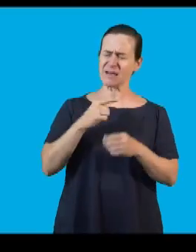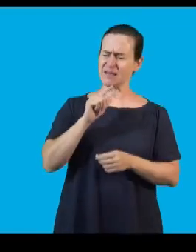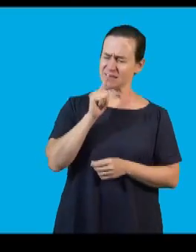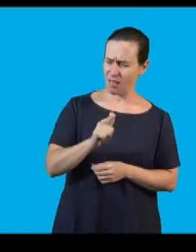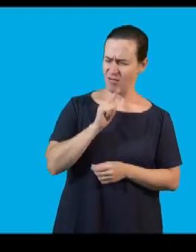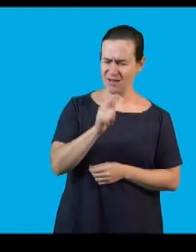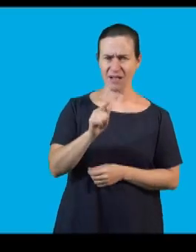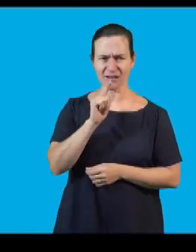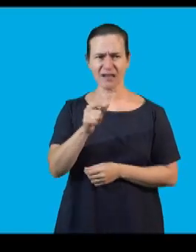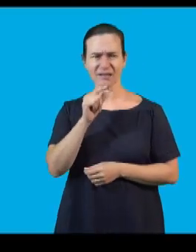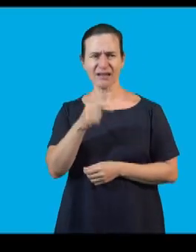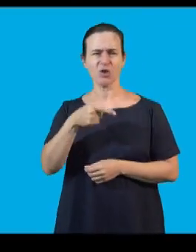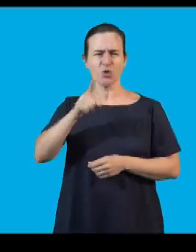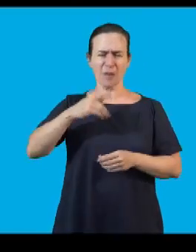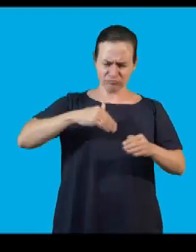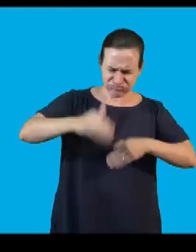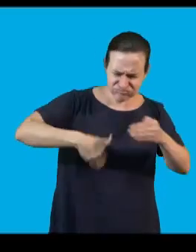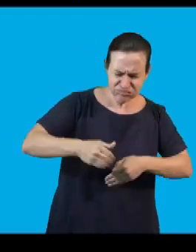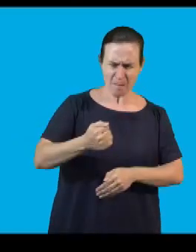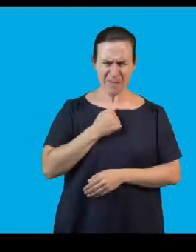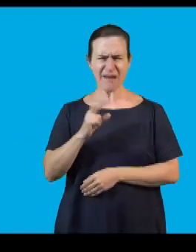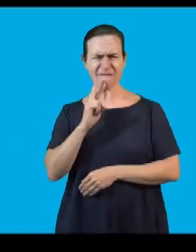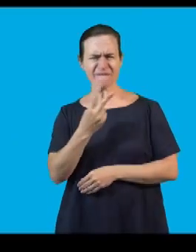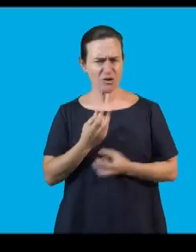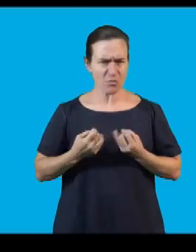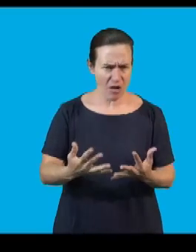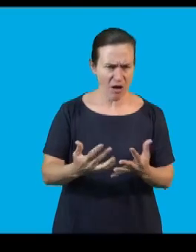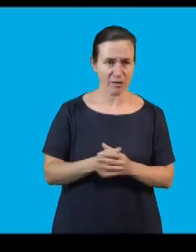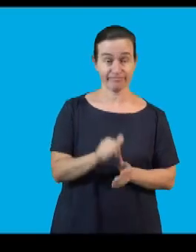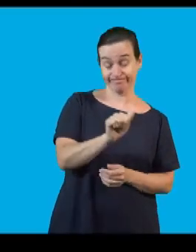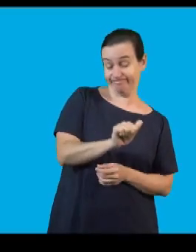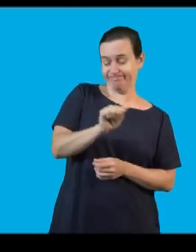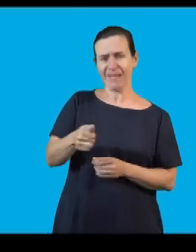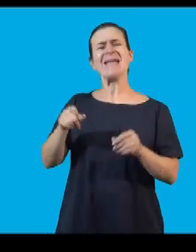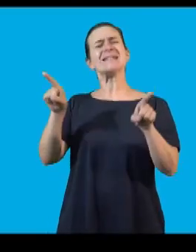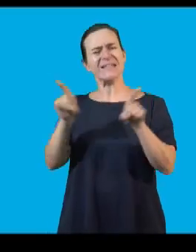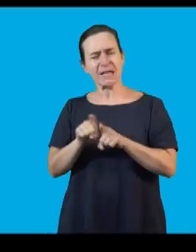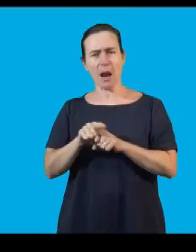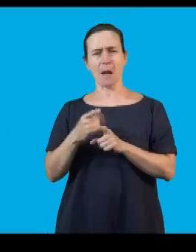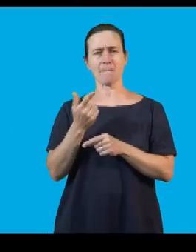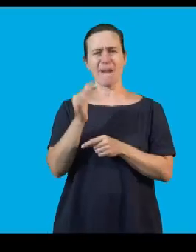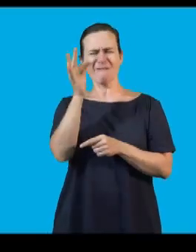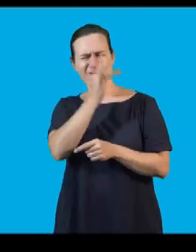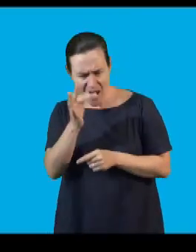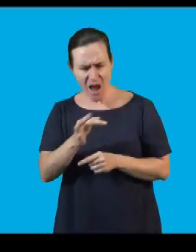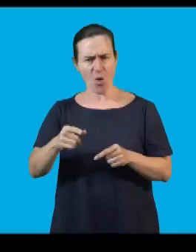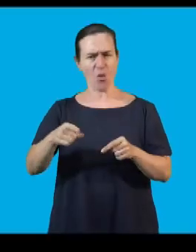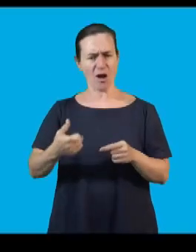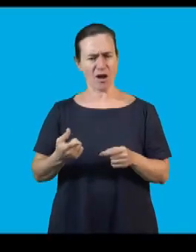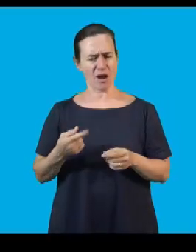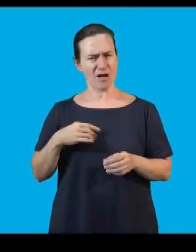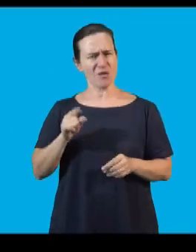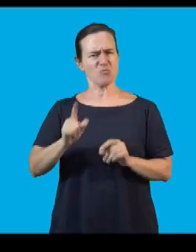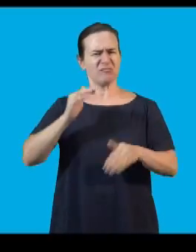times have I told you not to dig in my vegetable patch? And the flower beds. Then, on top of